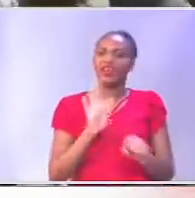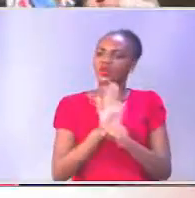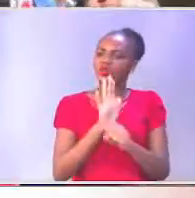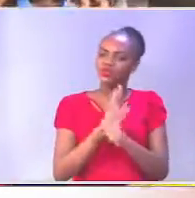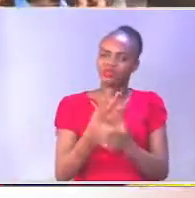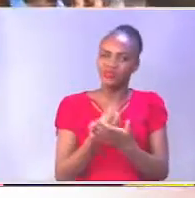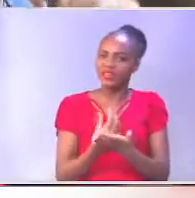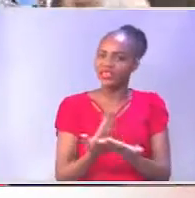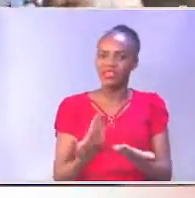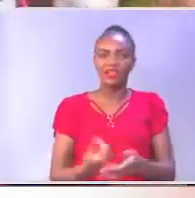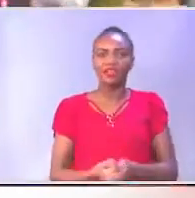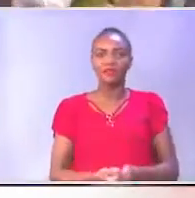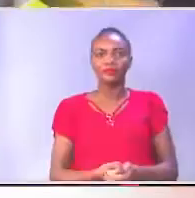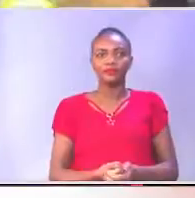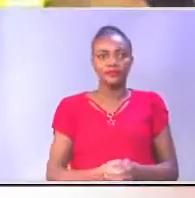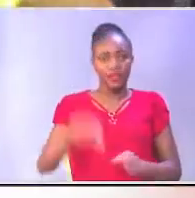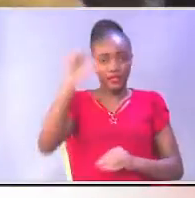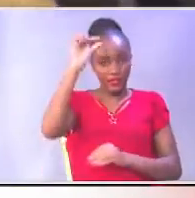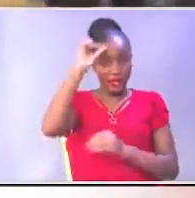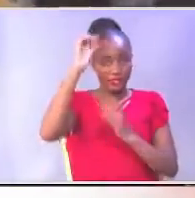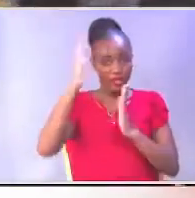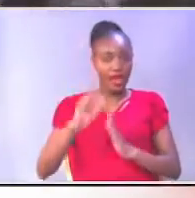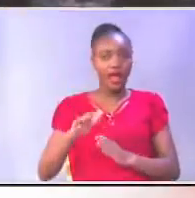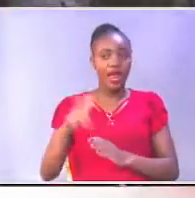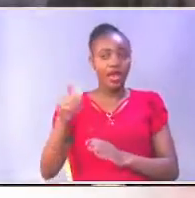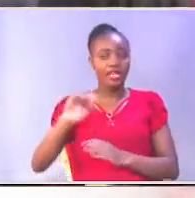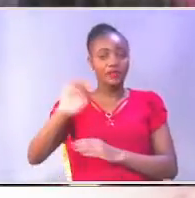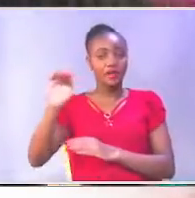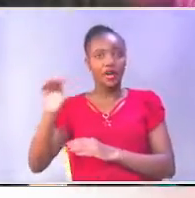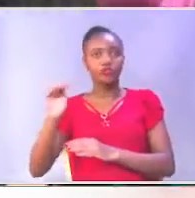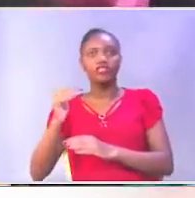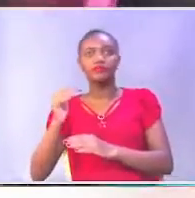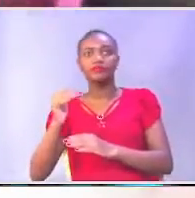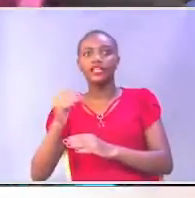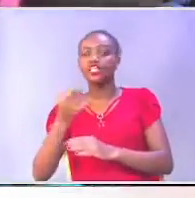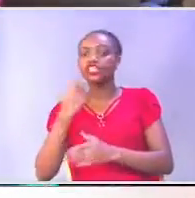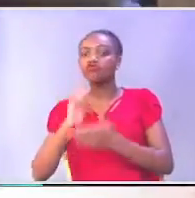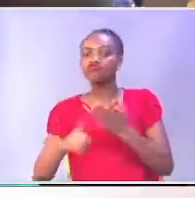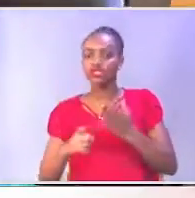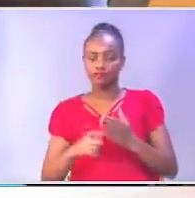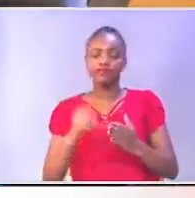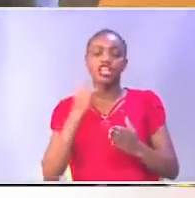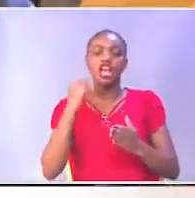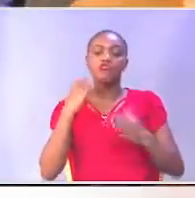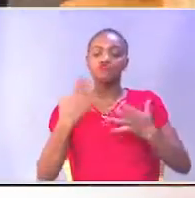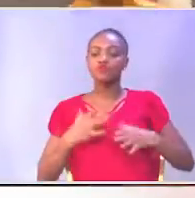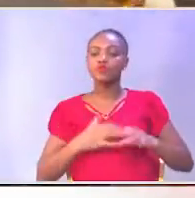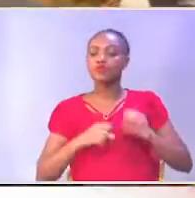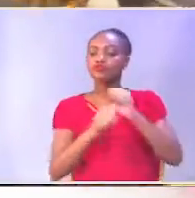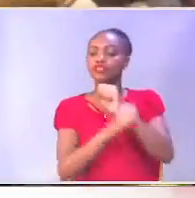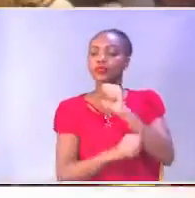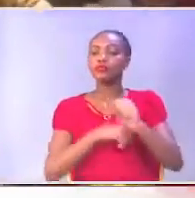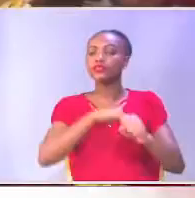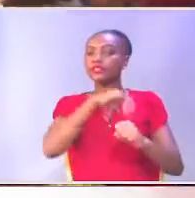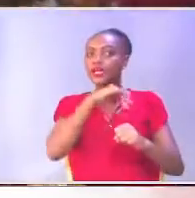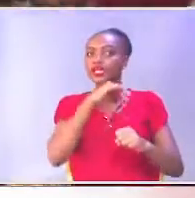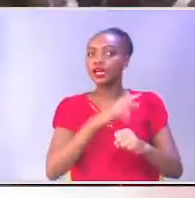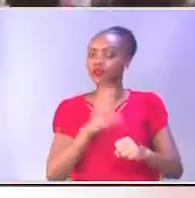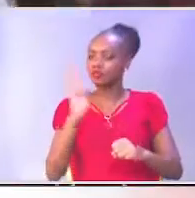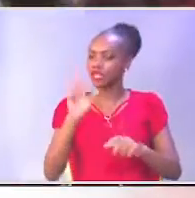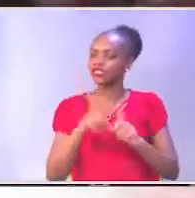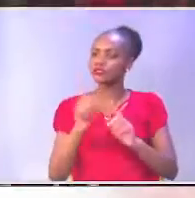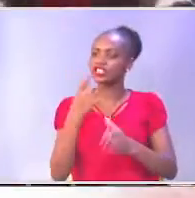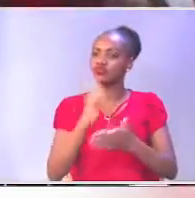On his part, Governor Nderitu Muraithi urged Nakuru residents to back Raila Odinga, saying that he was the only person who